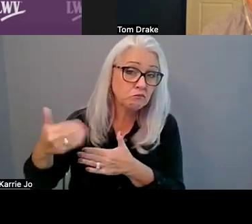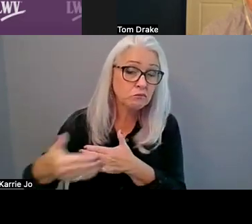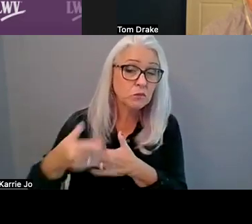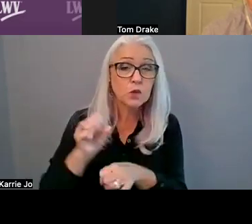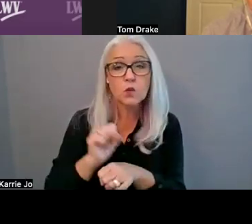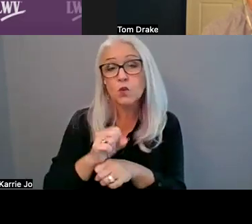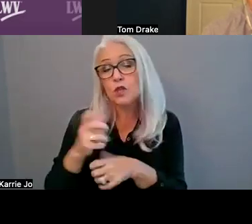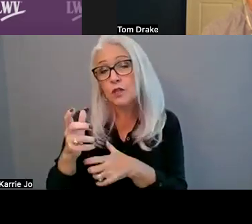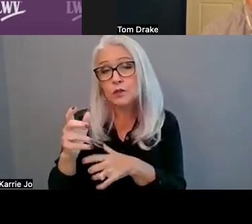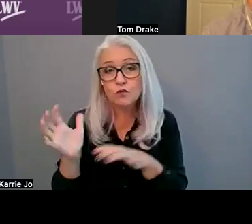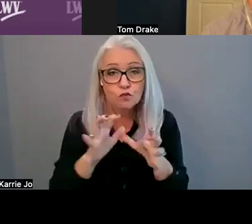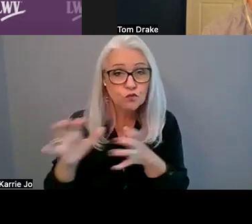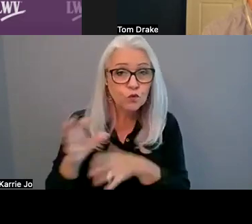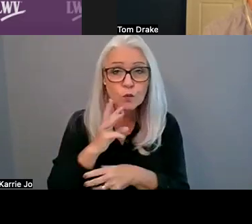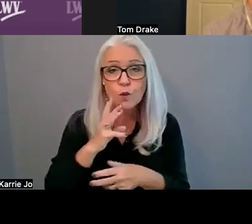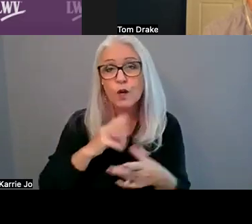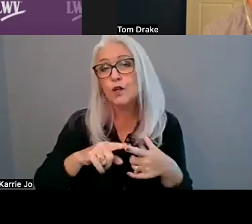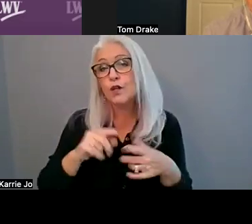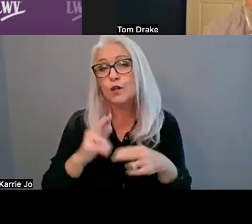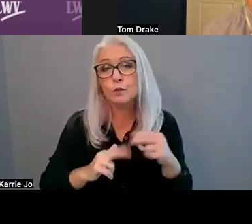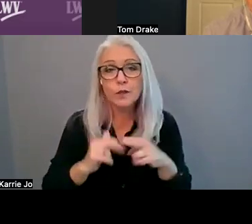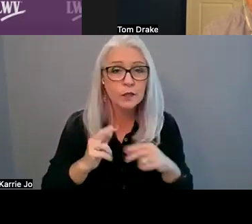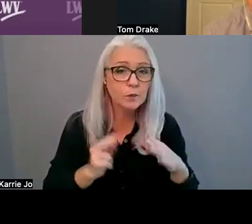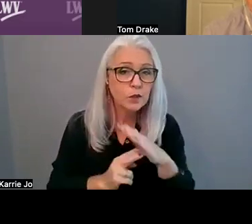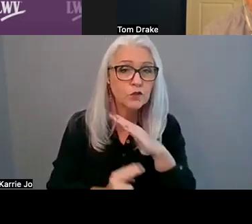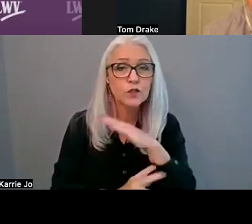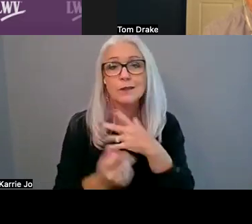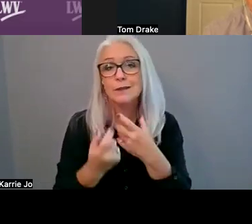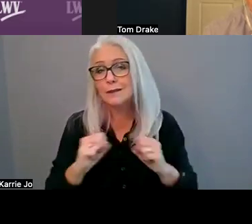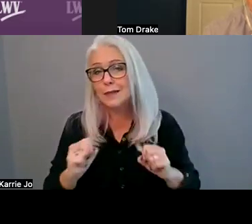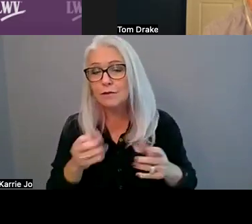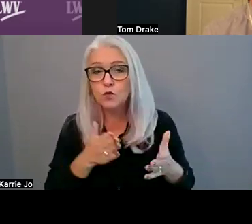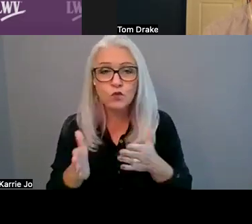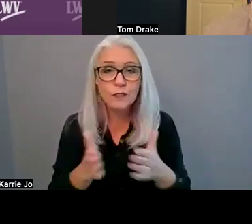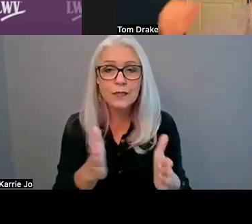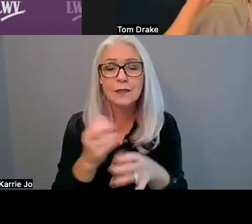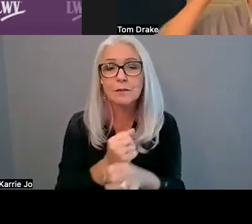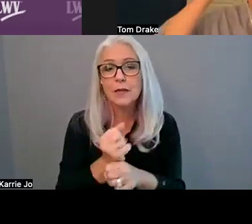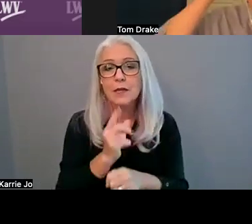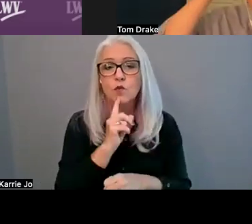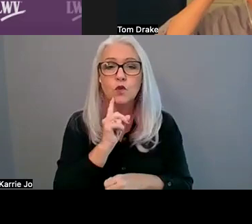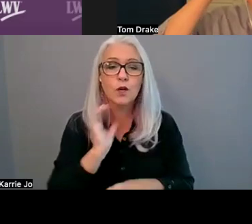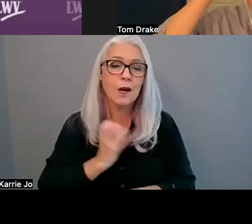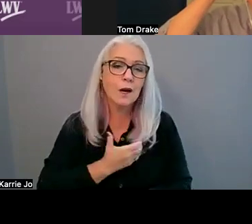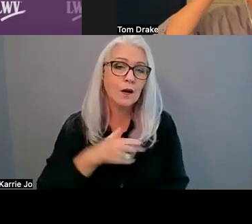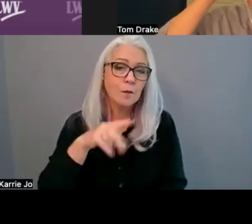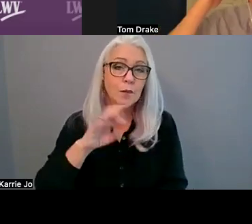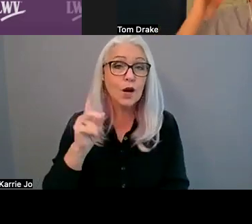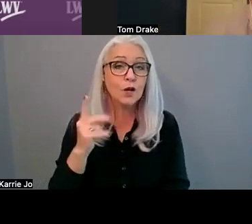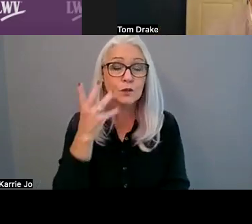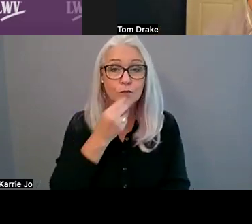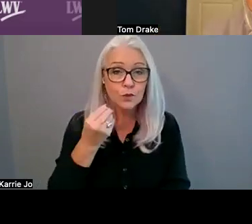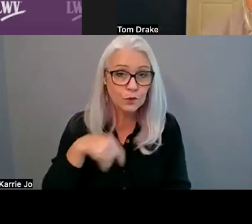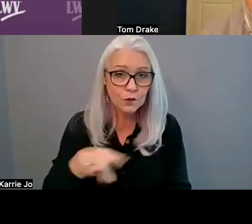stormwater repairs, rebuilding bridges, safer streets, and making sure our parks are green and functional. Being mayor isn't simply